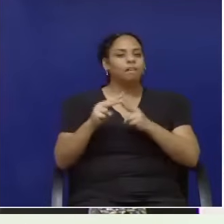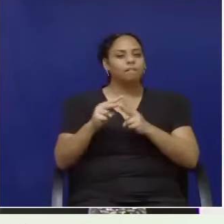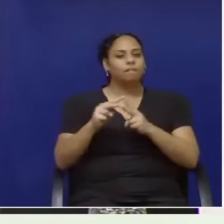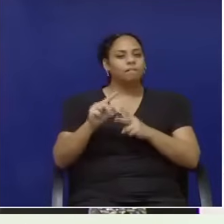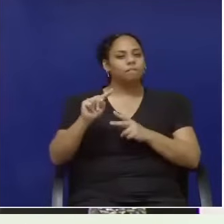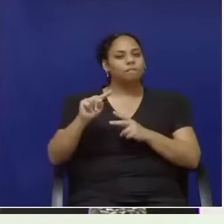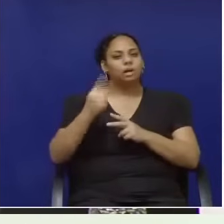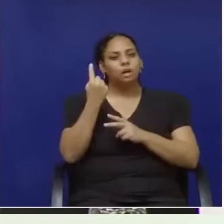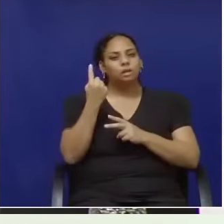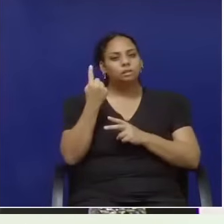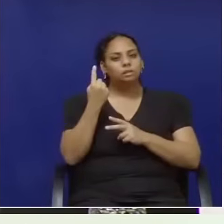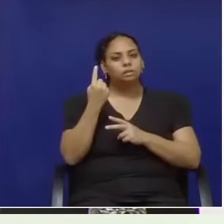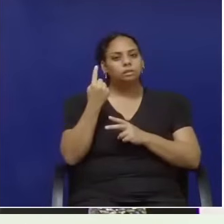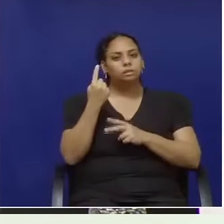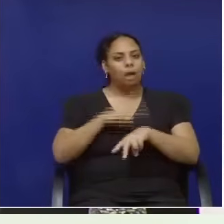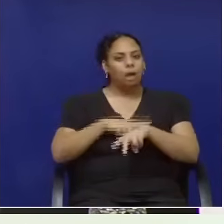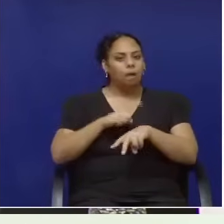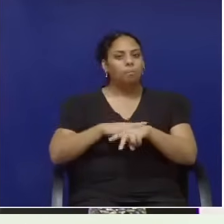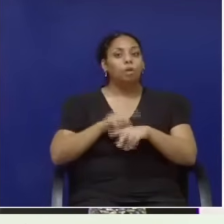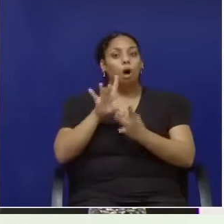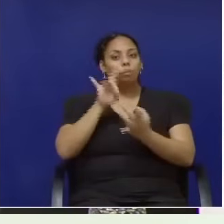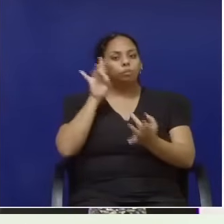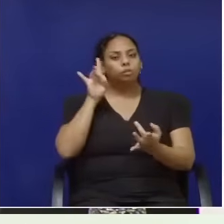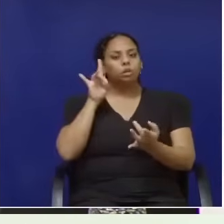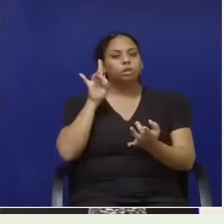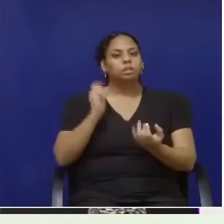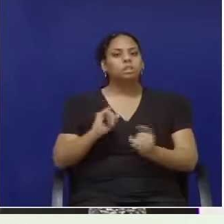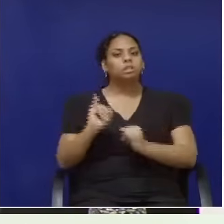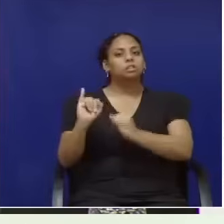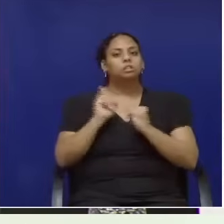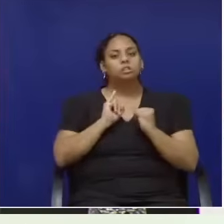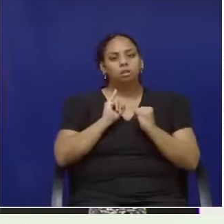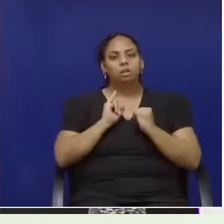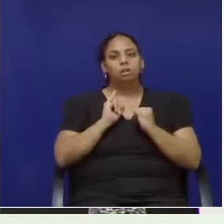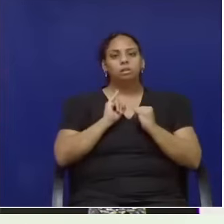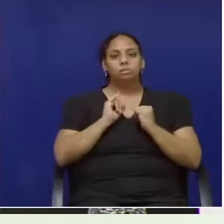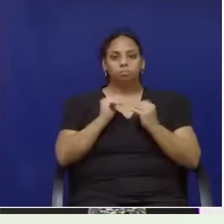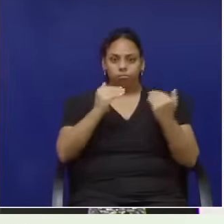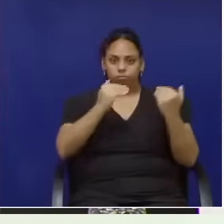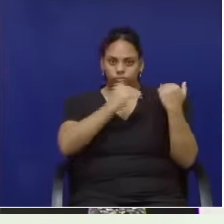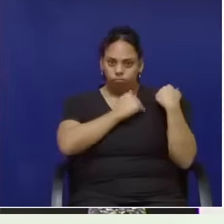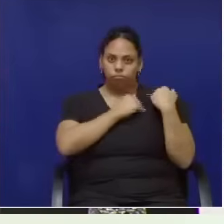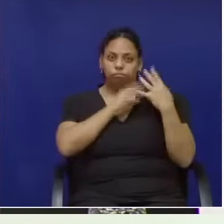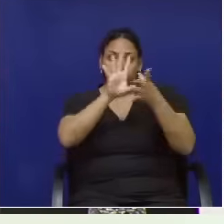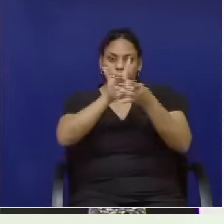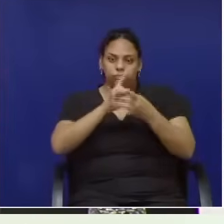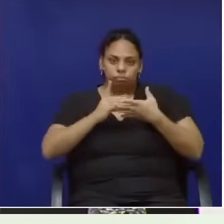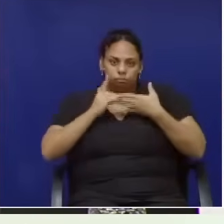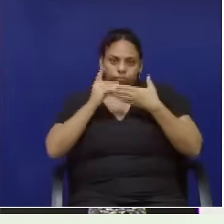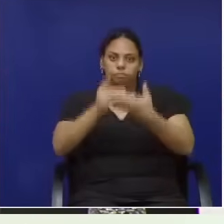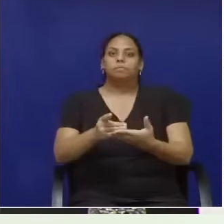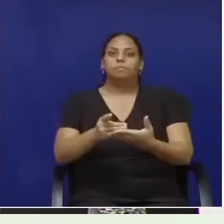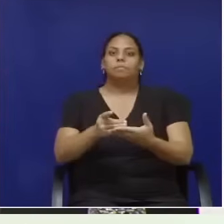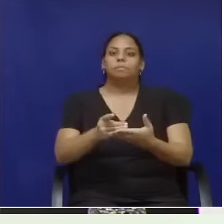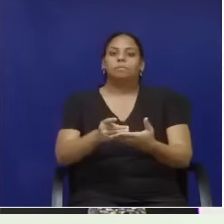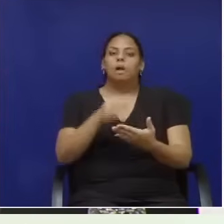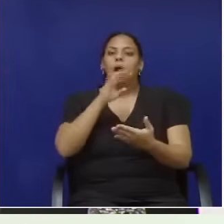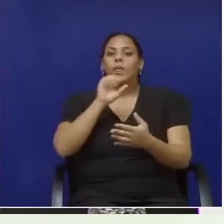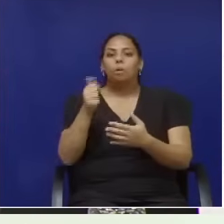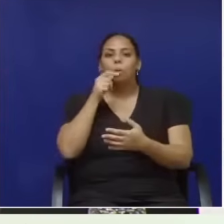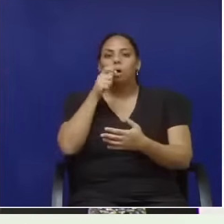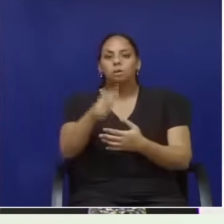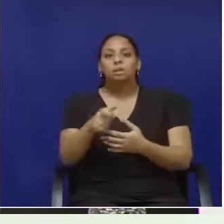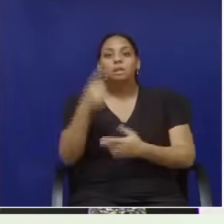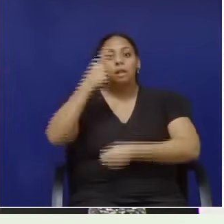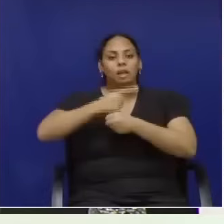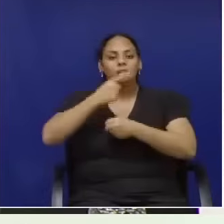the option that we are looking at now of introducing secure home delivery of your enabling documents. In other words, the days